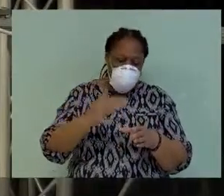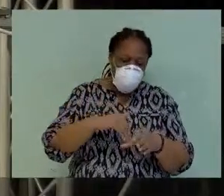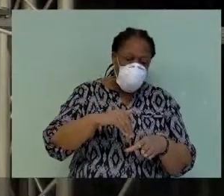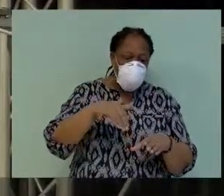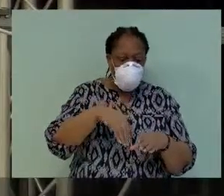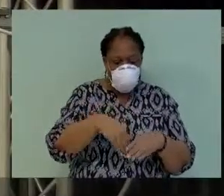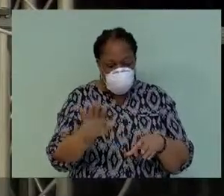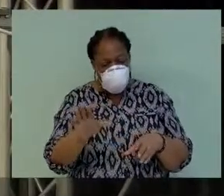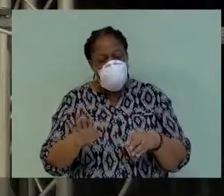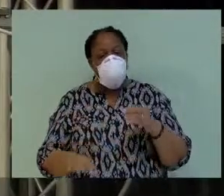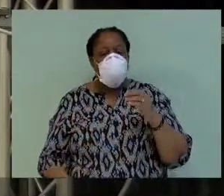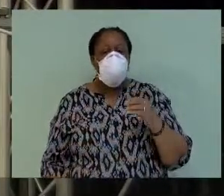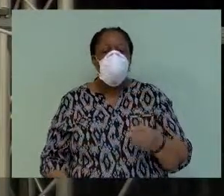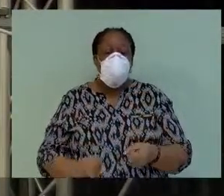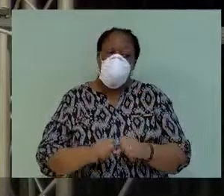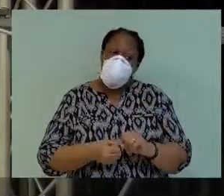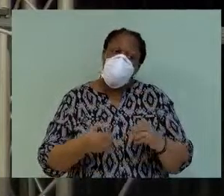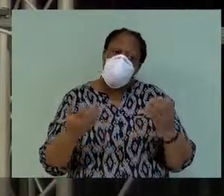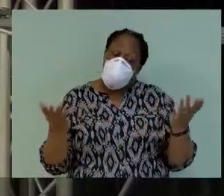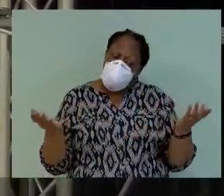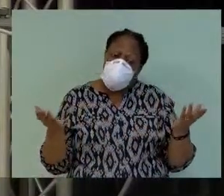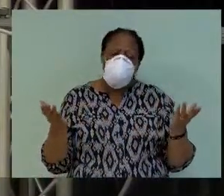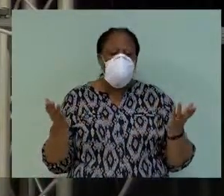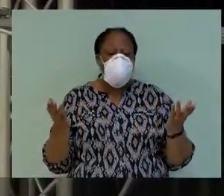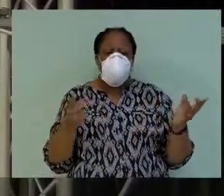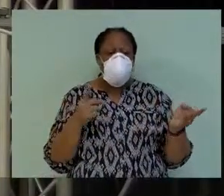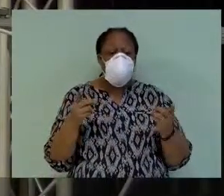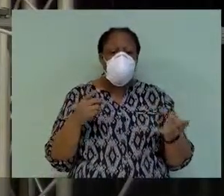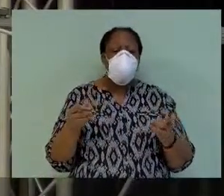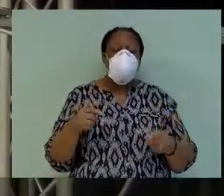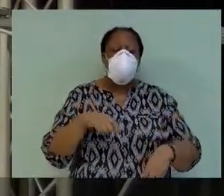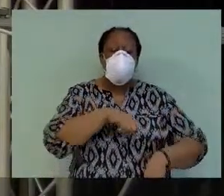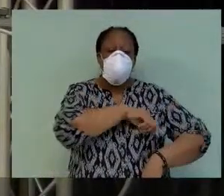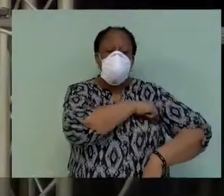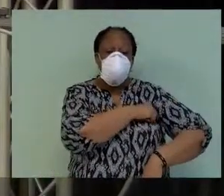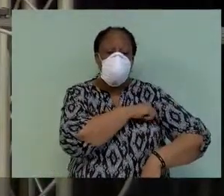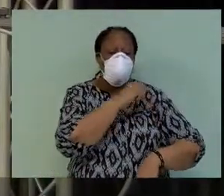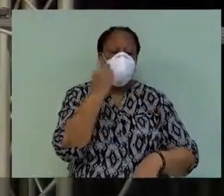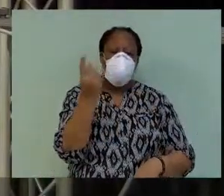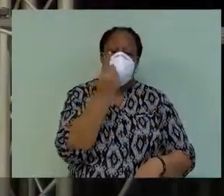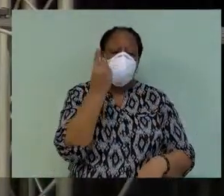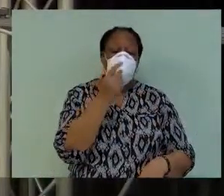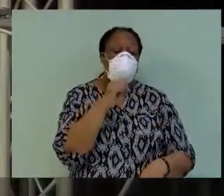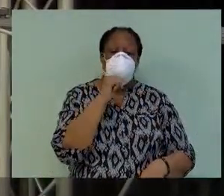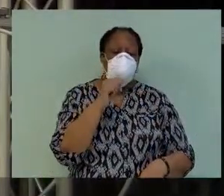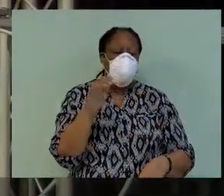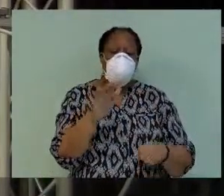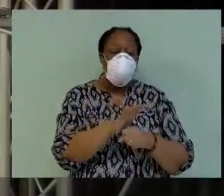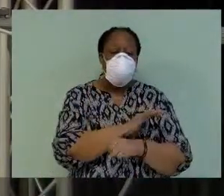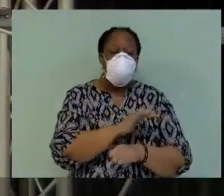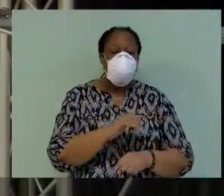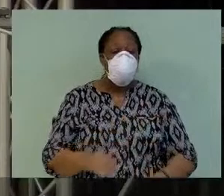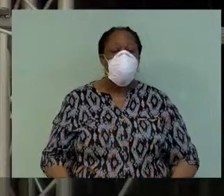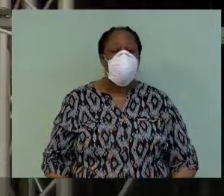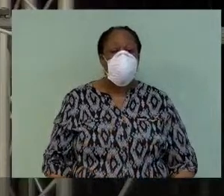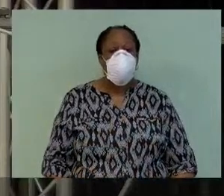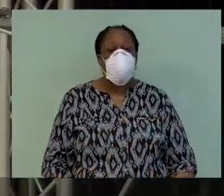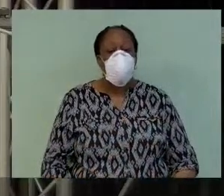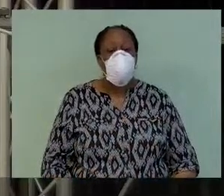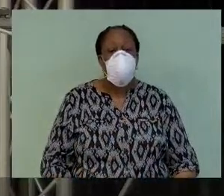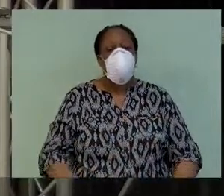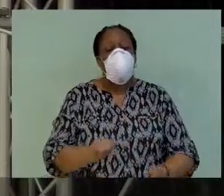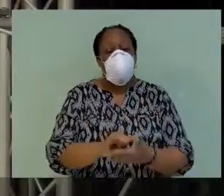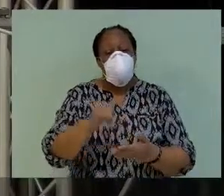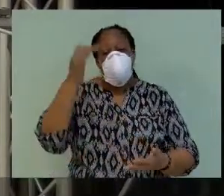have a drop in their temperature. So just doing the temperature checks alone will not be sufficient, and that is why we speak about the